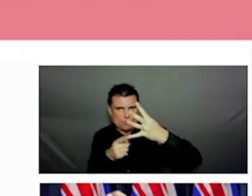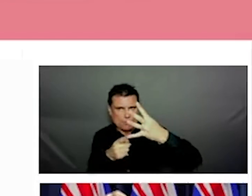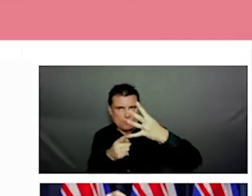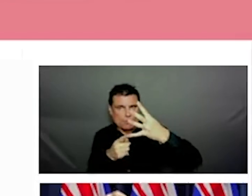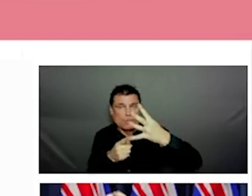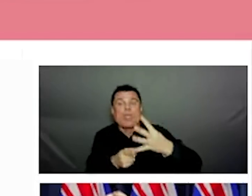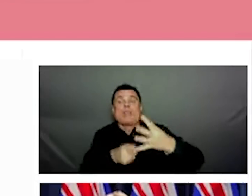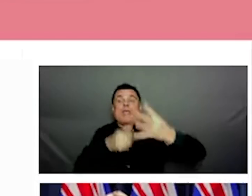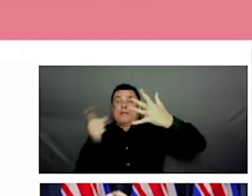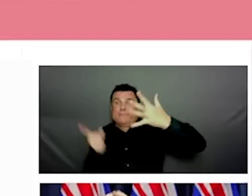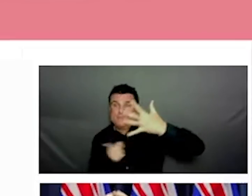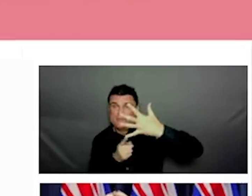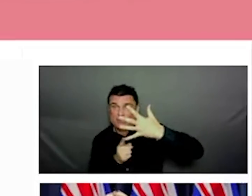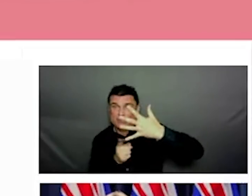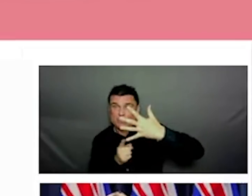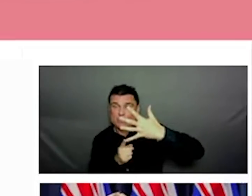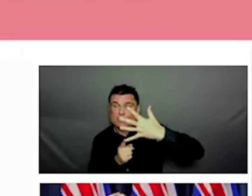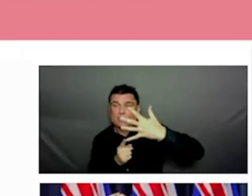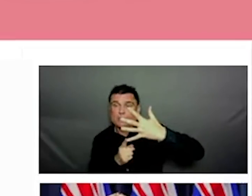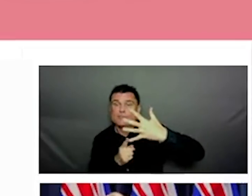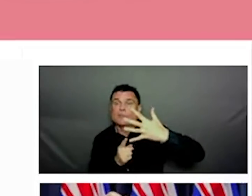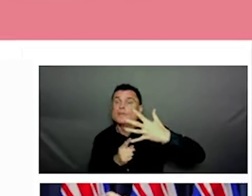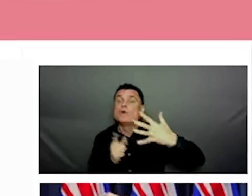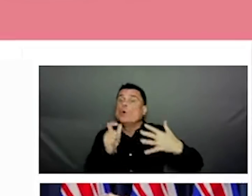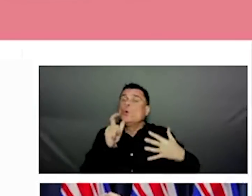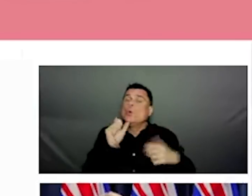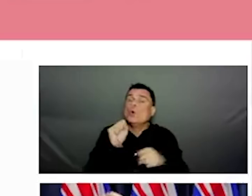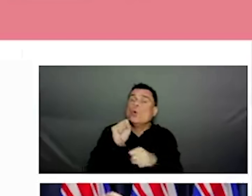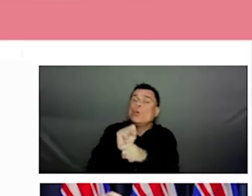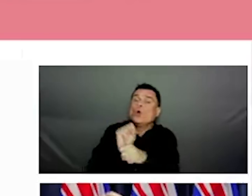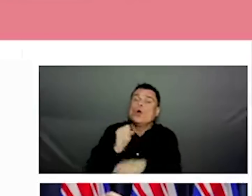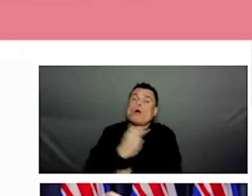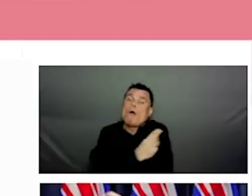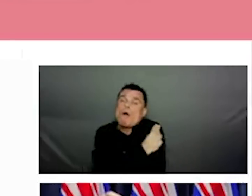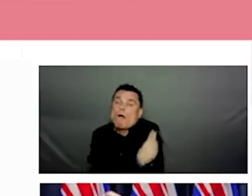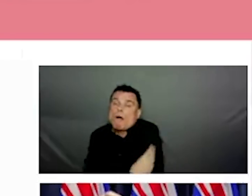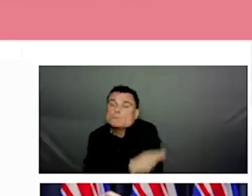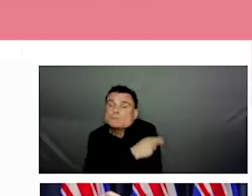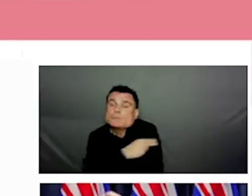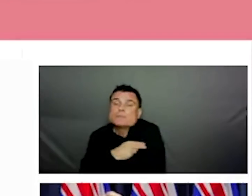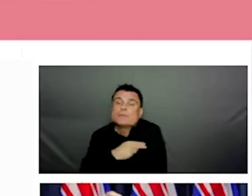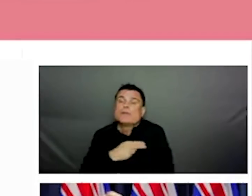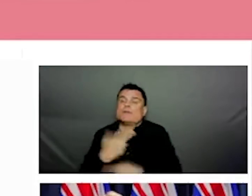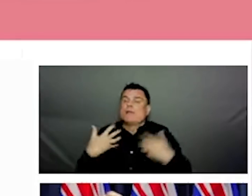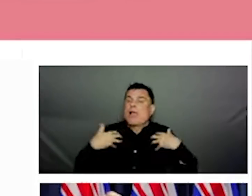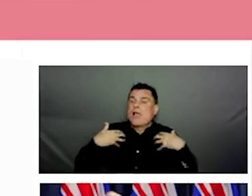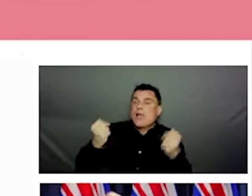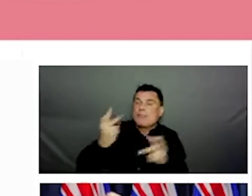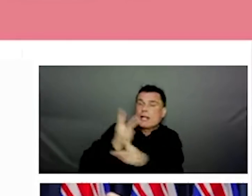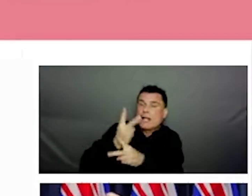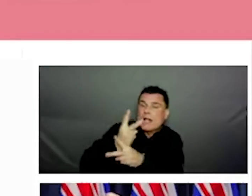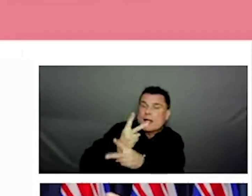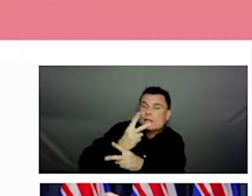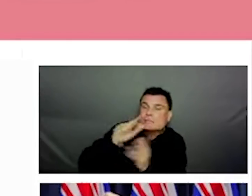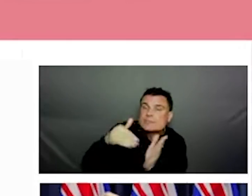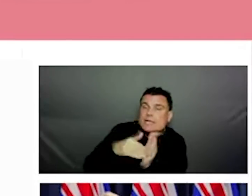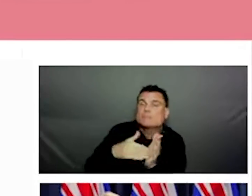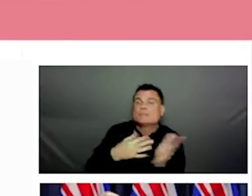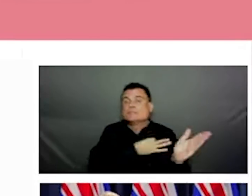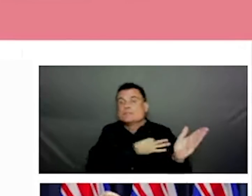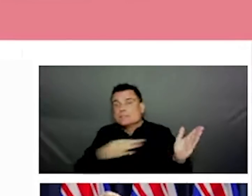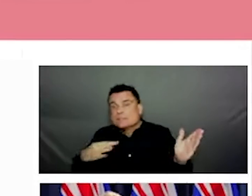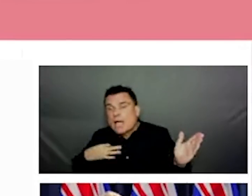able to operate and efficiently. And we have seen a number of outbreaks in our acute care facilities,